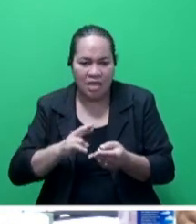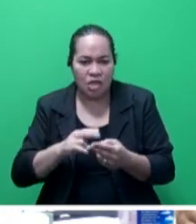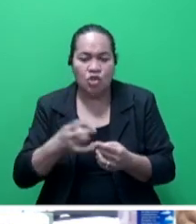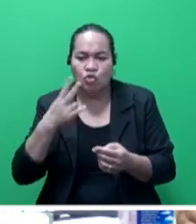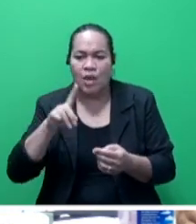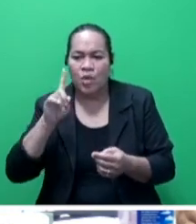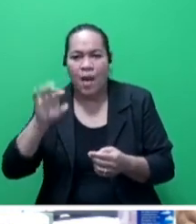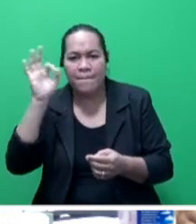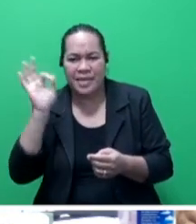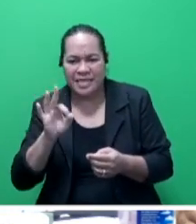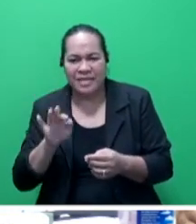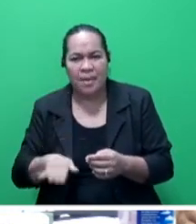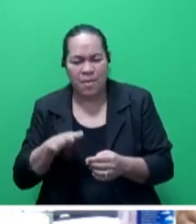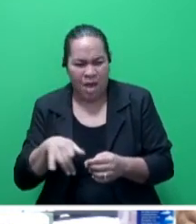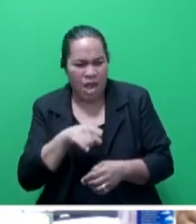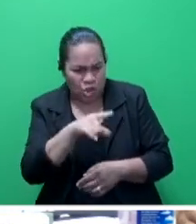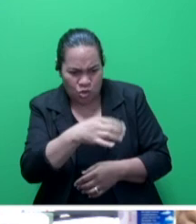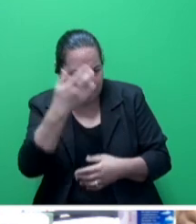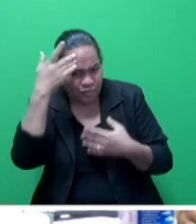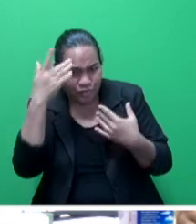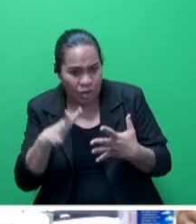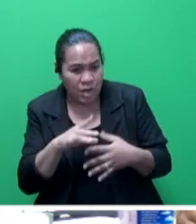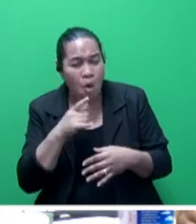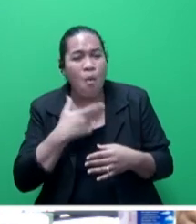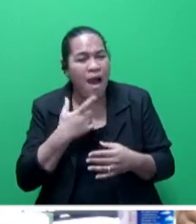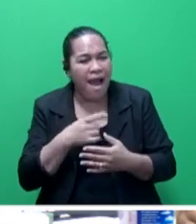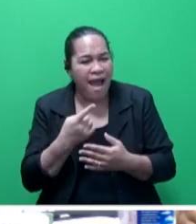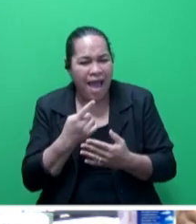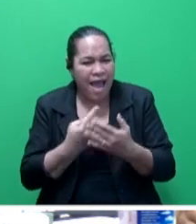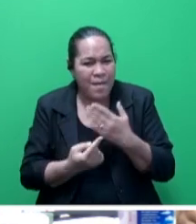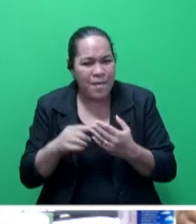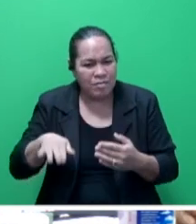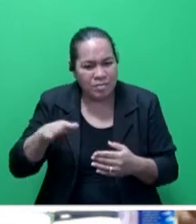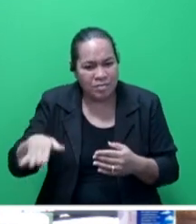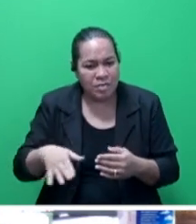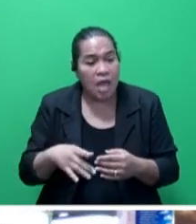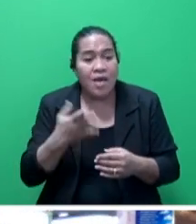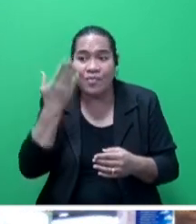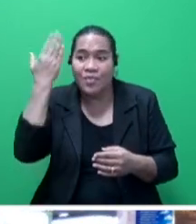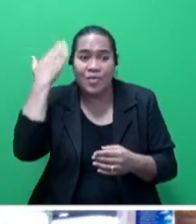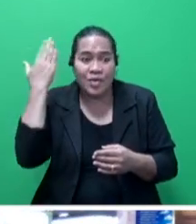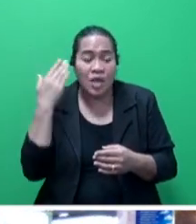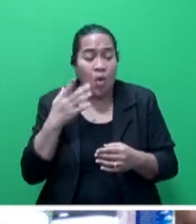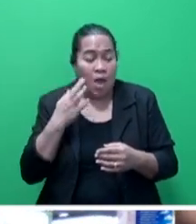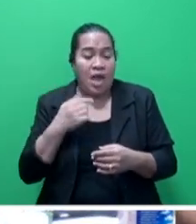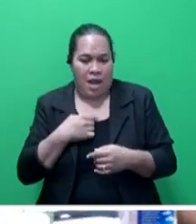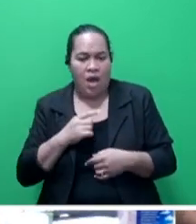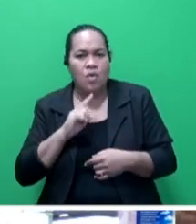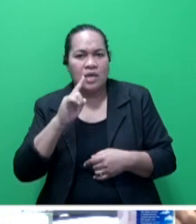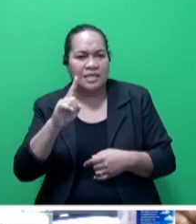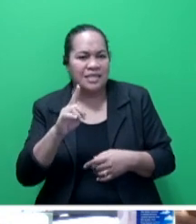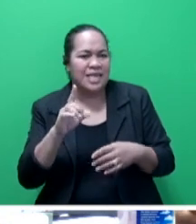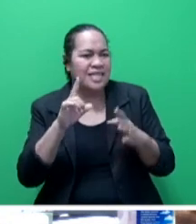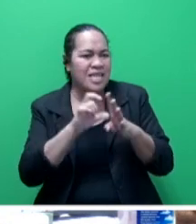poverty. But did she realize what the incidence of poverty in Fiji was a few years back? When I was Commissioner Northern, incidence